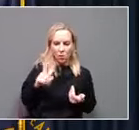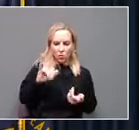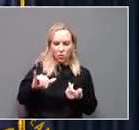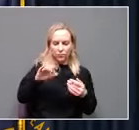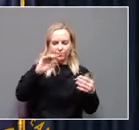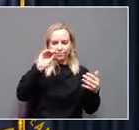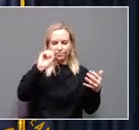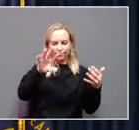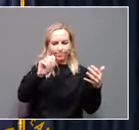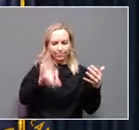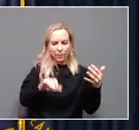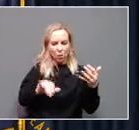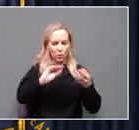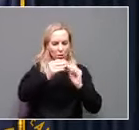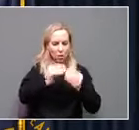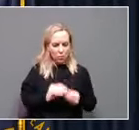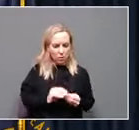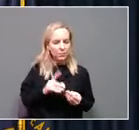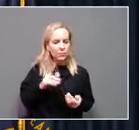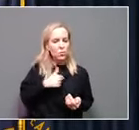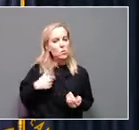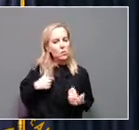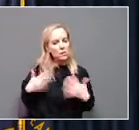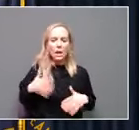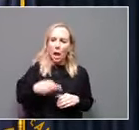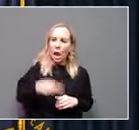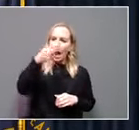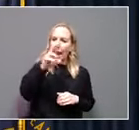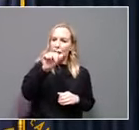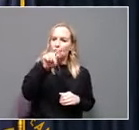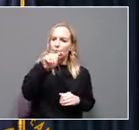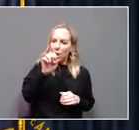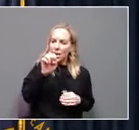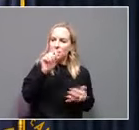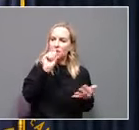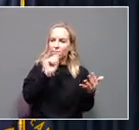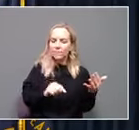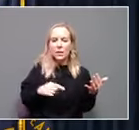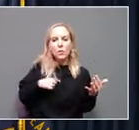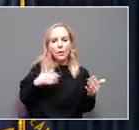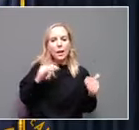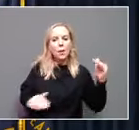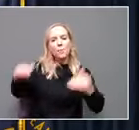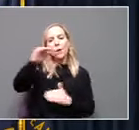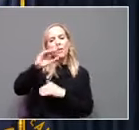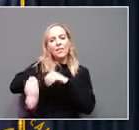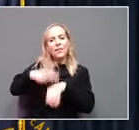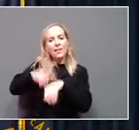recent high rate to, and the fact that we're above the national average all time?